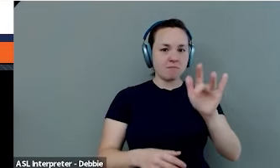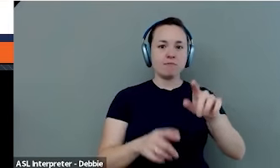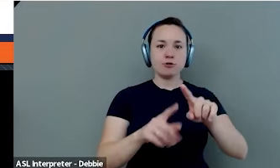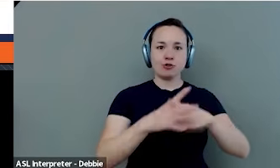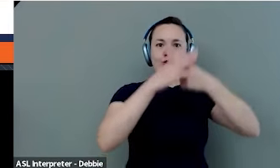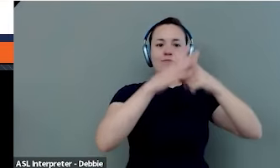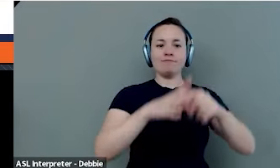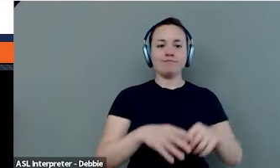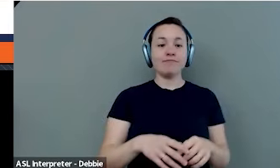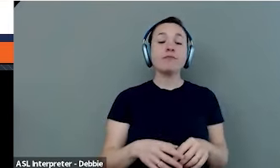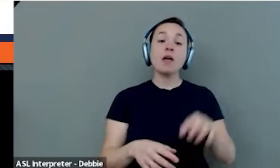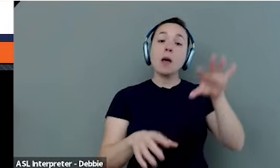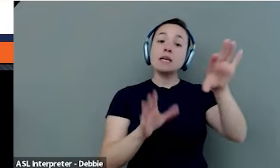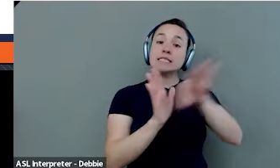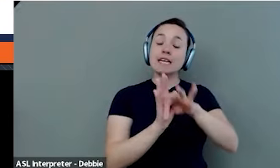Select the voter's preferred language.